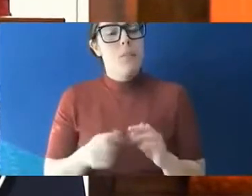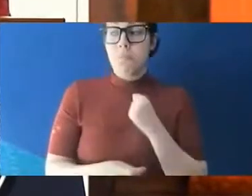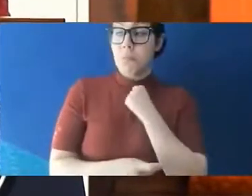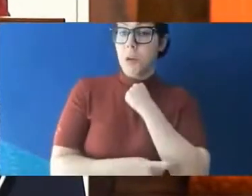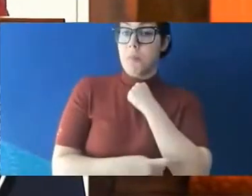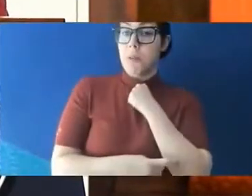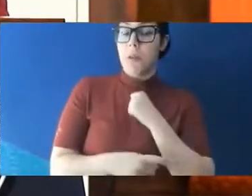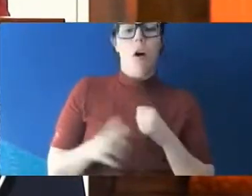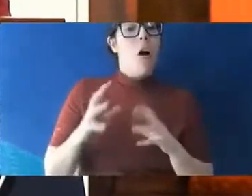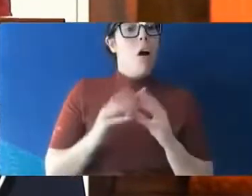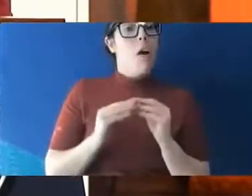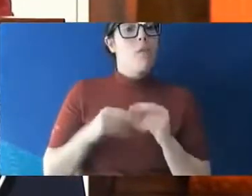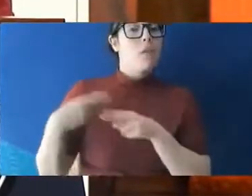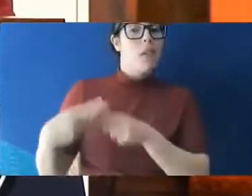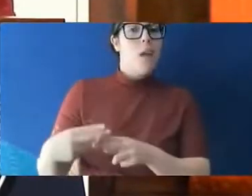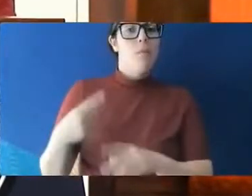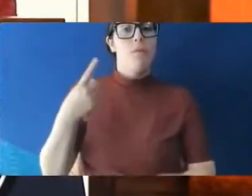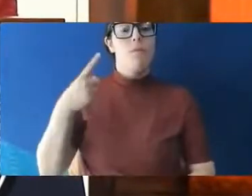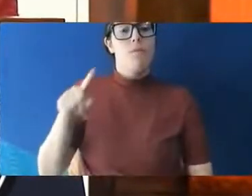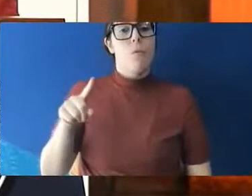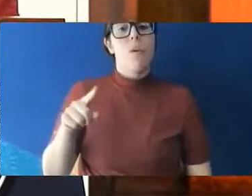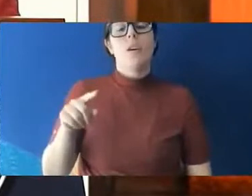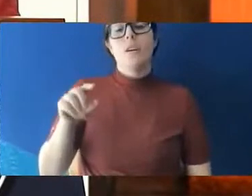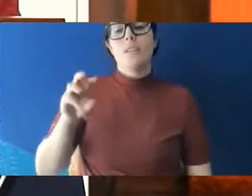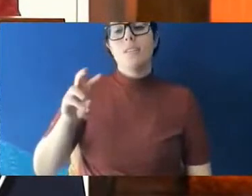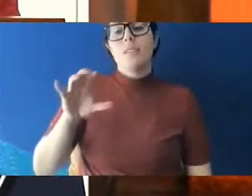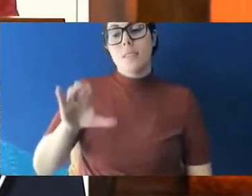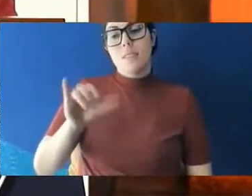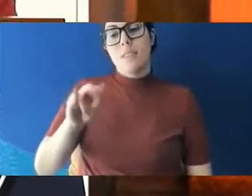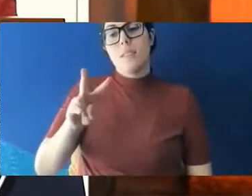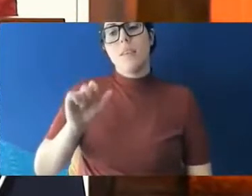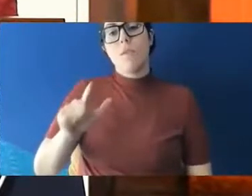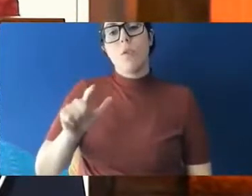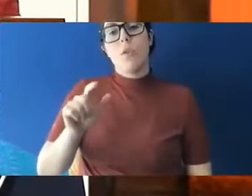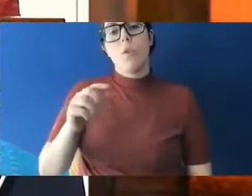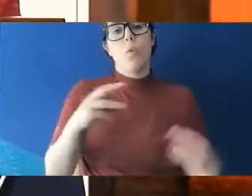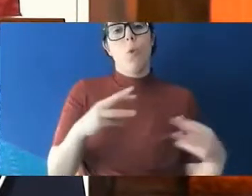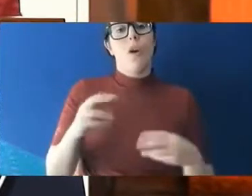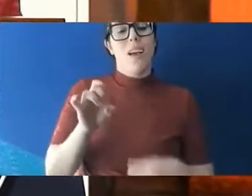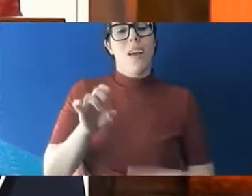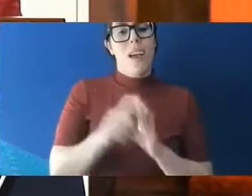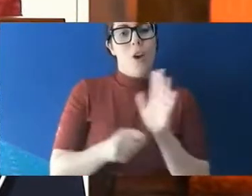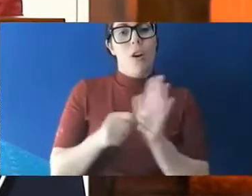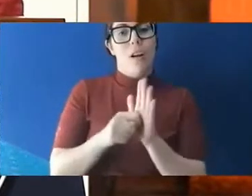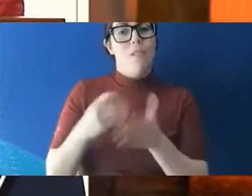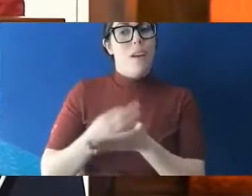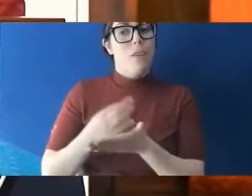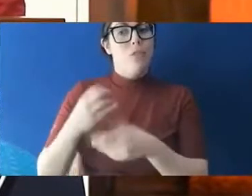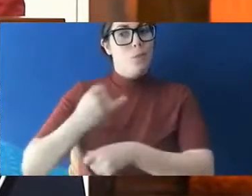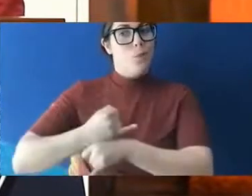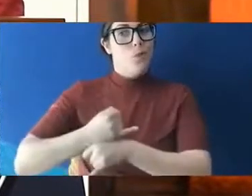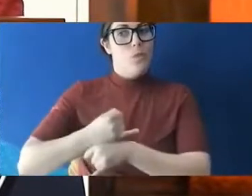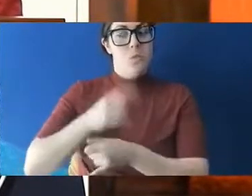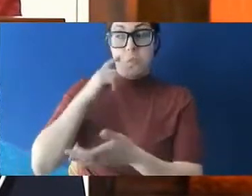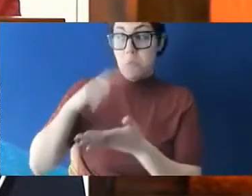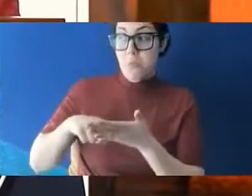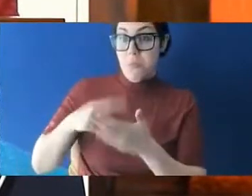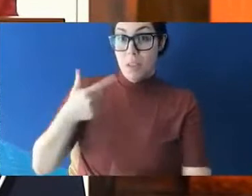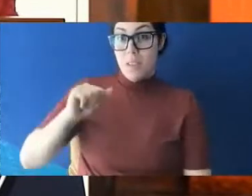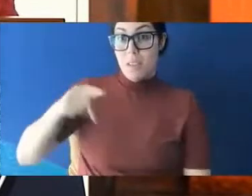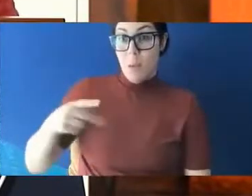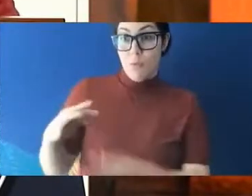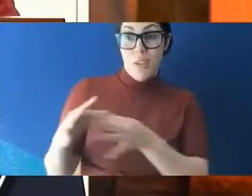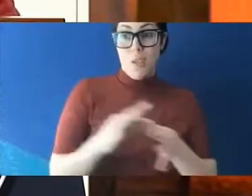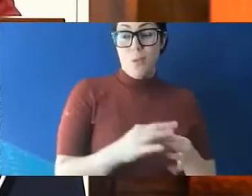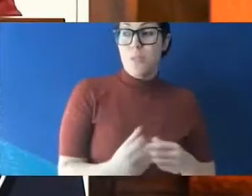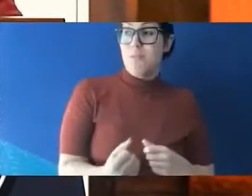conference named for a Civil War-era financial institution to imagine that this gap is primarily due to